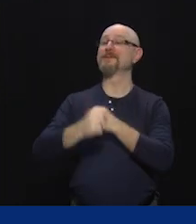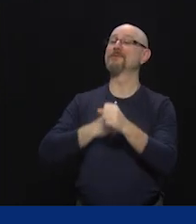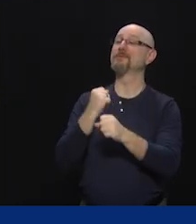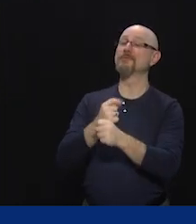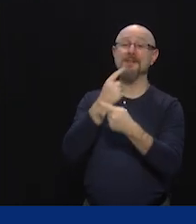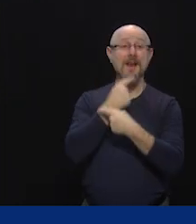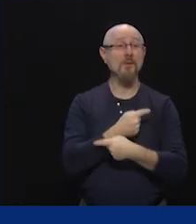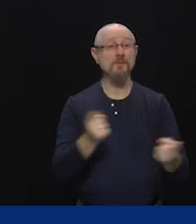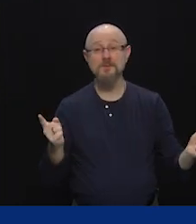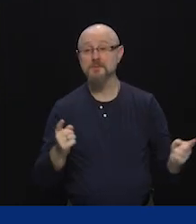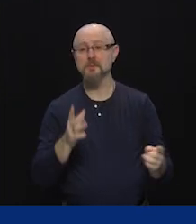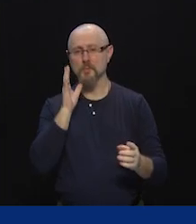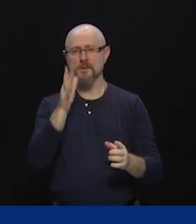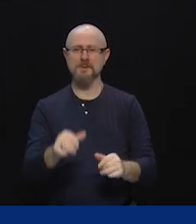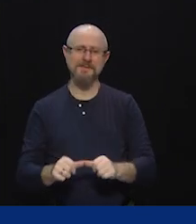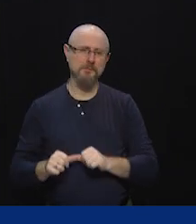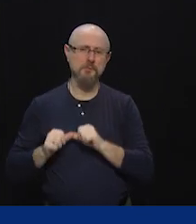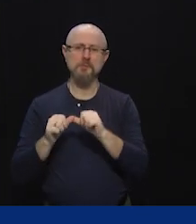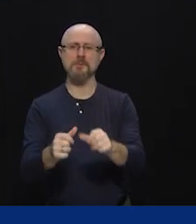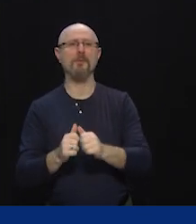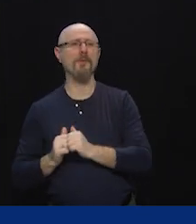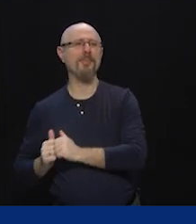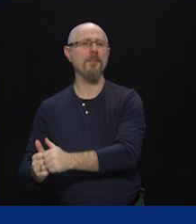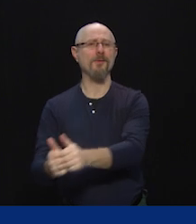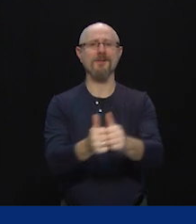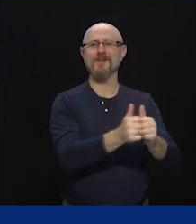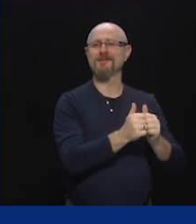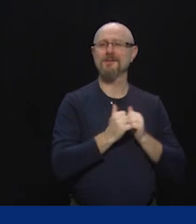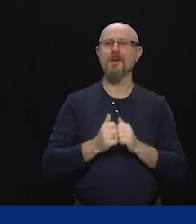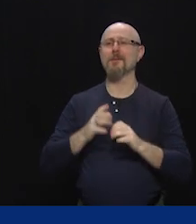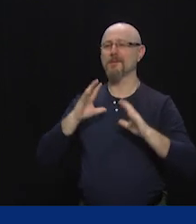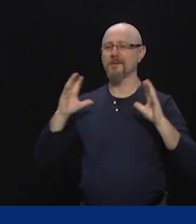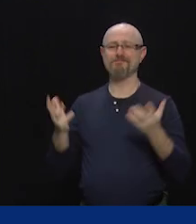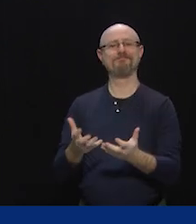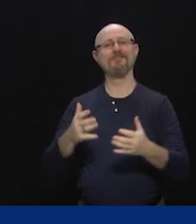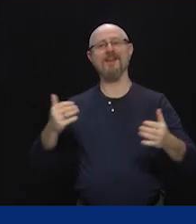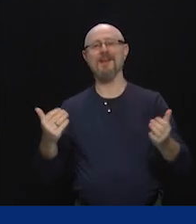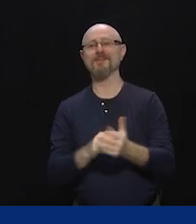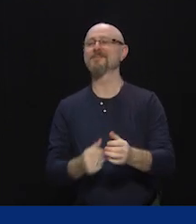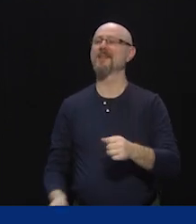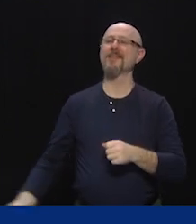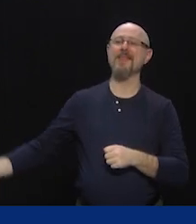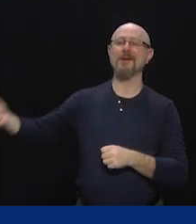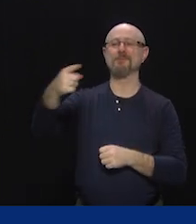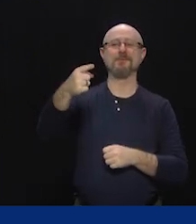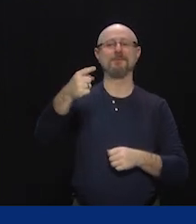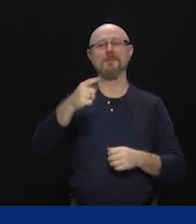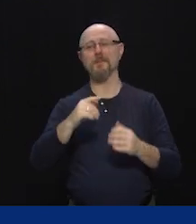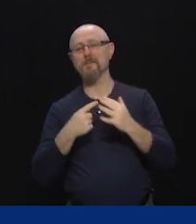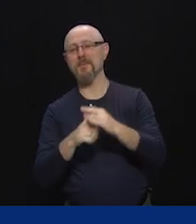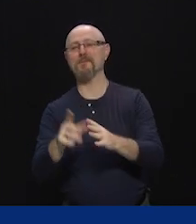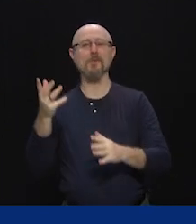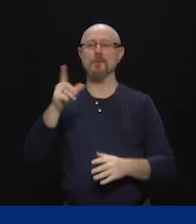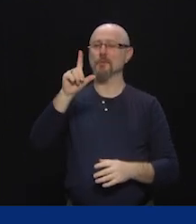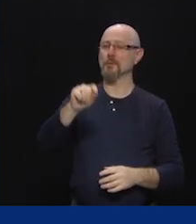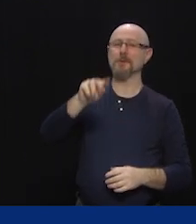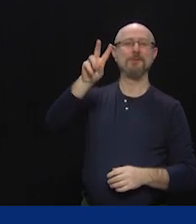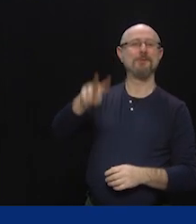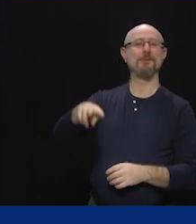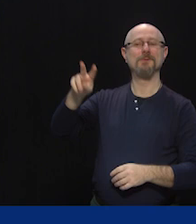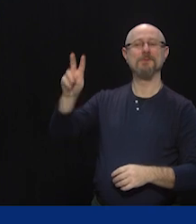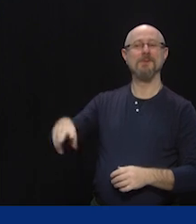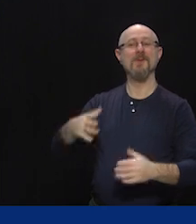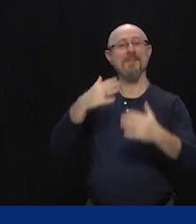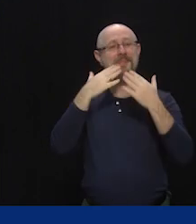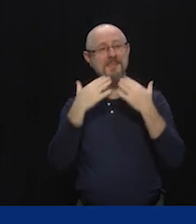get through this winter surge together, and we'll regather again on the other side of the beginning of 2022. So thank you, and with